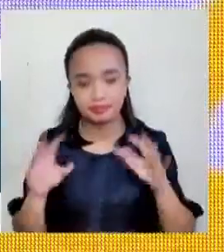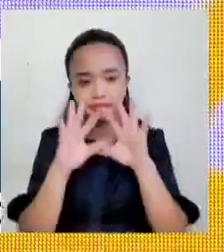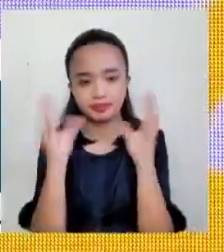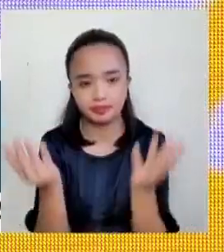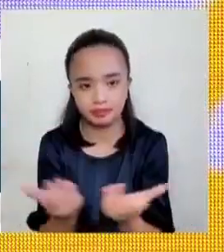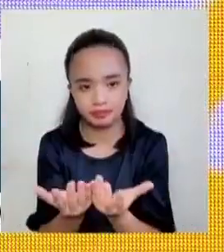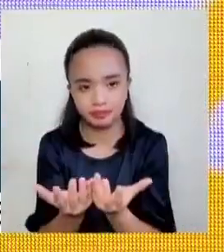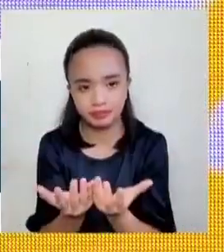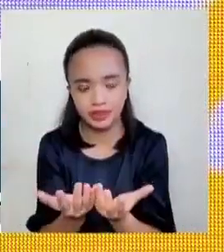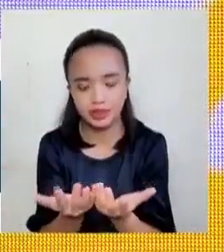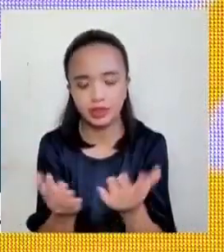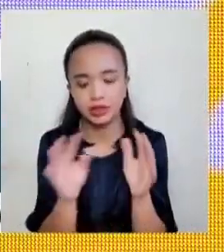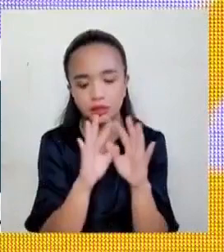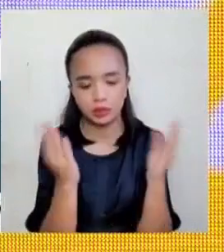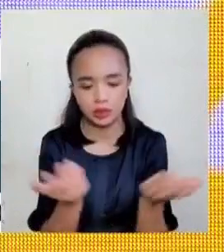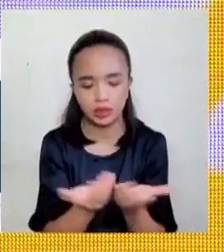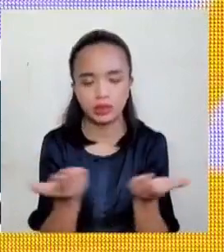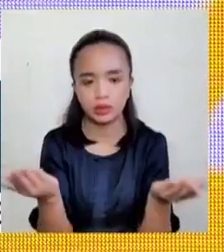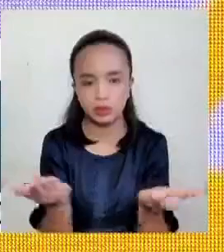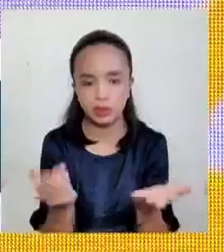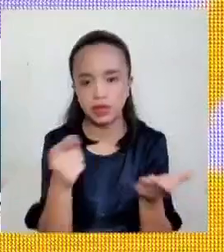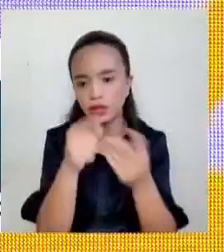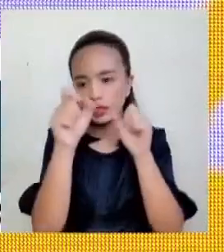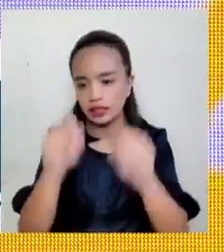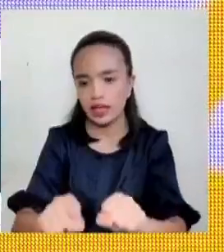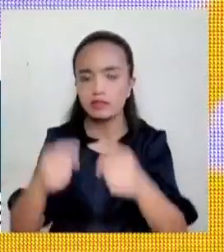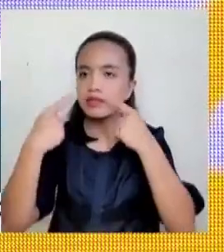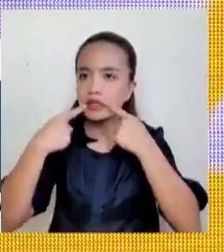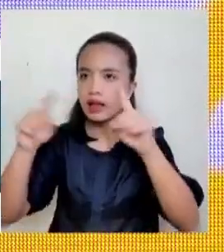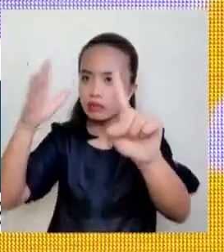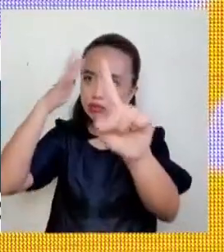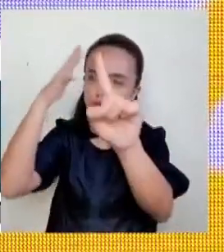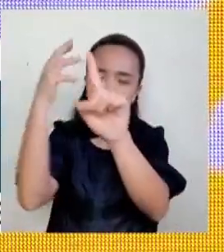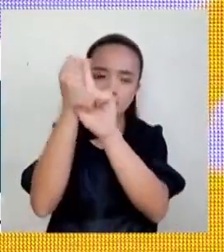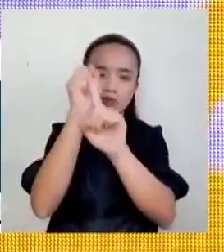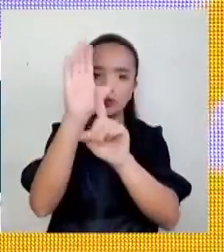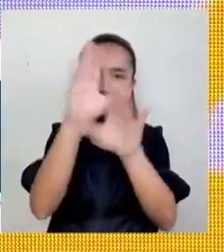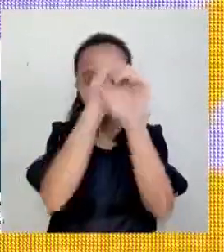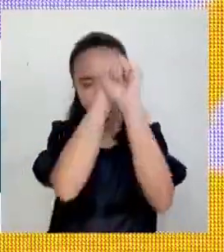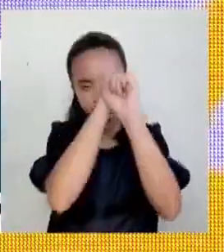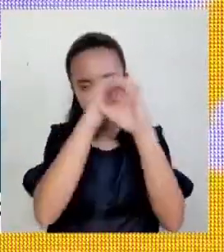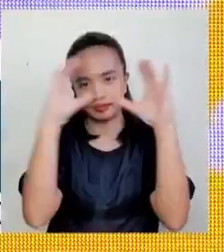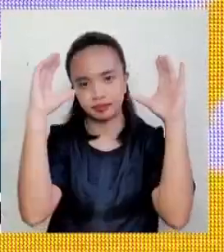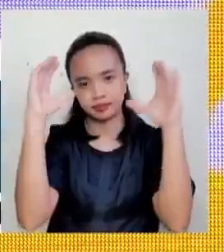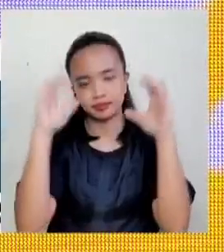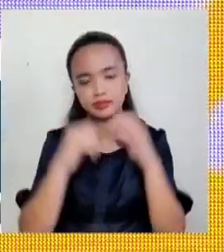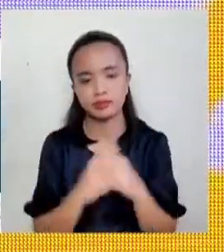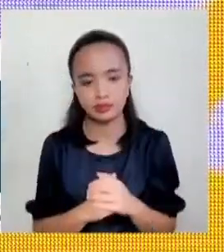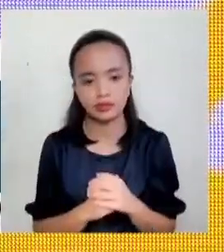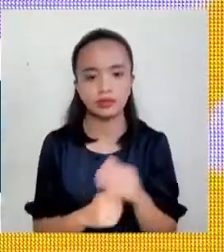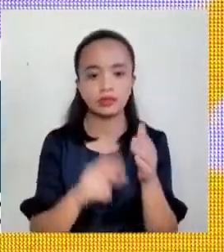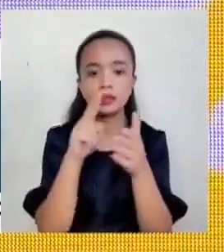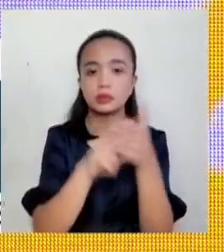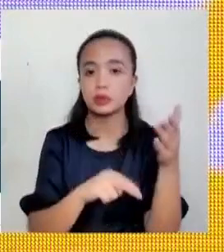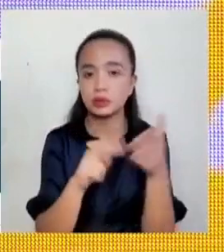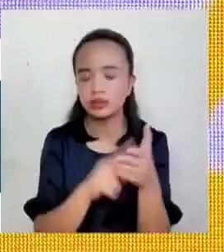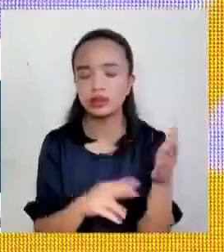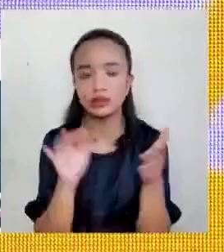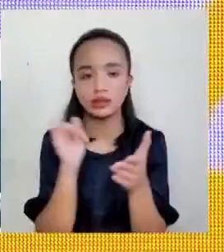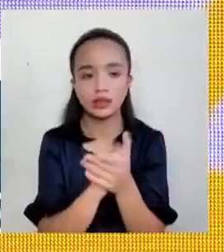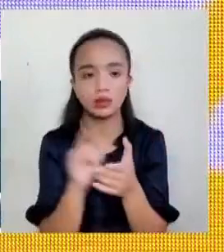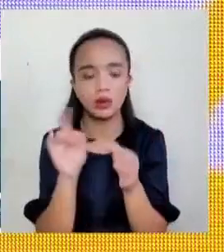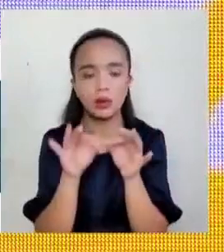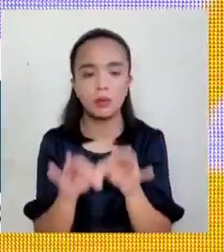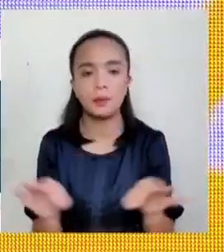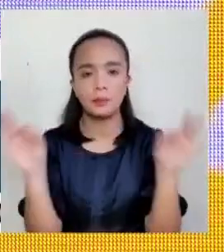saan makakayanan ninyong abutin ang inyong mga pangarap. Ang pagbabasa ang susi na